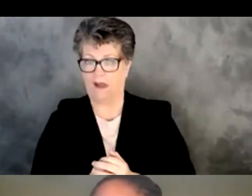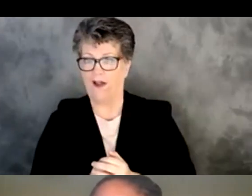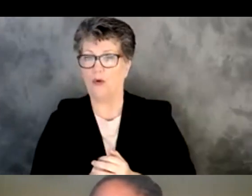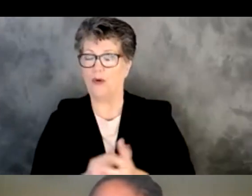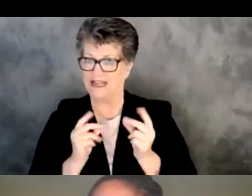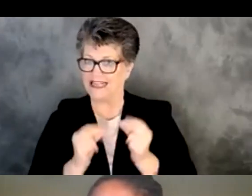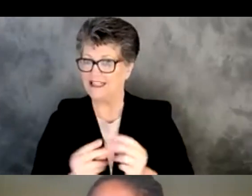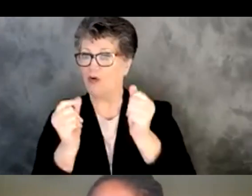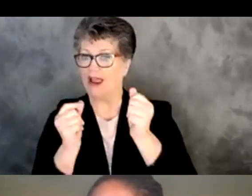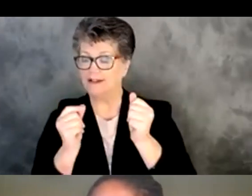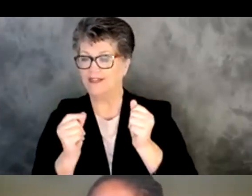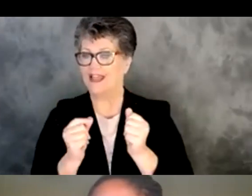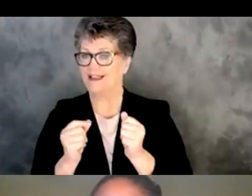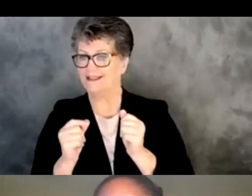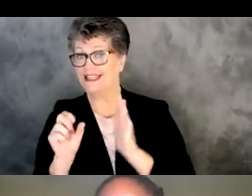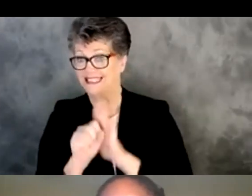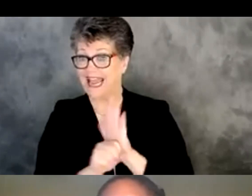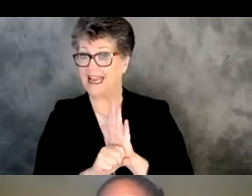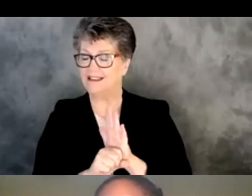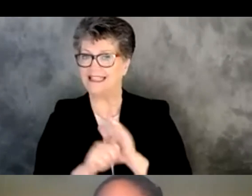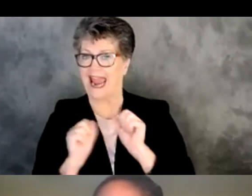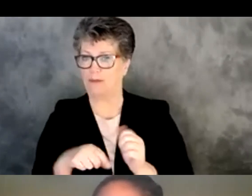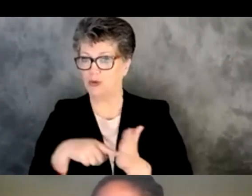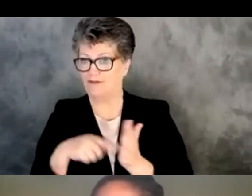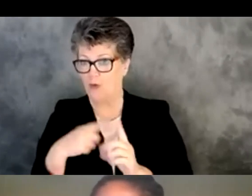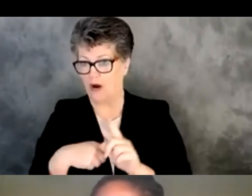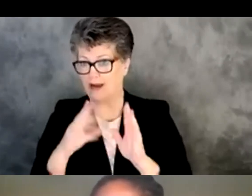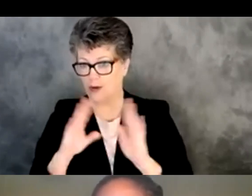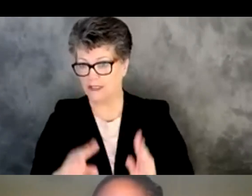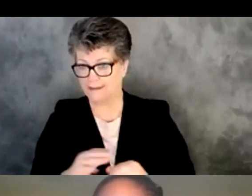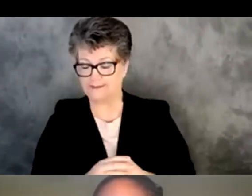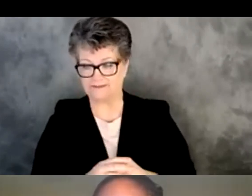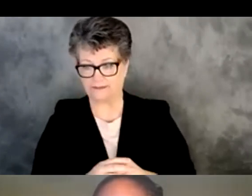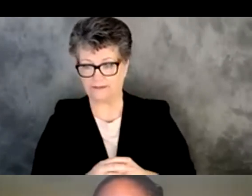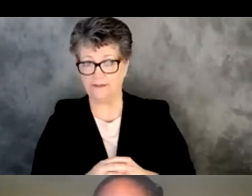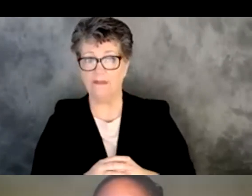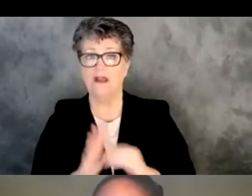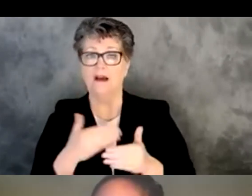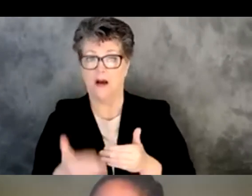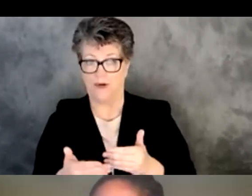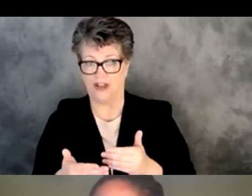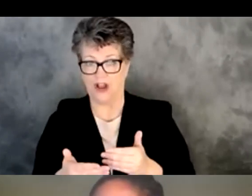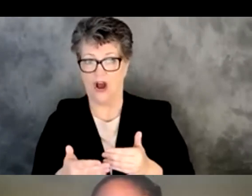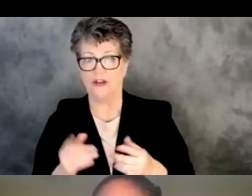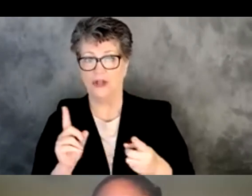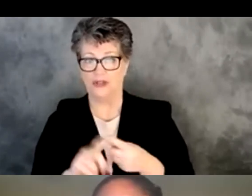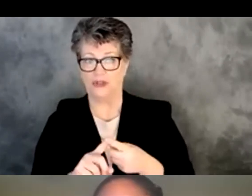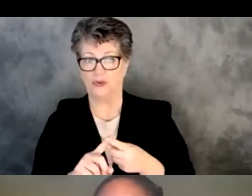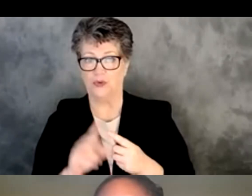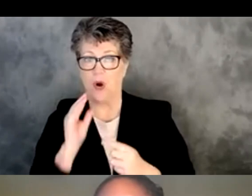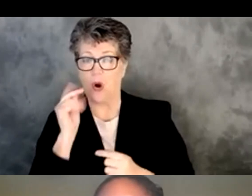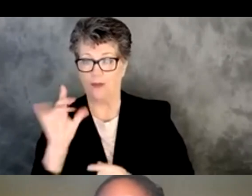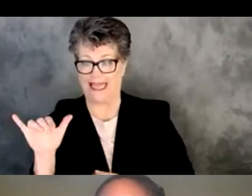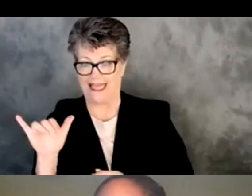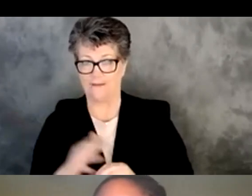production of the state's affordable housing stock. Moving on to HomeKey, another program that was built out of the